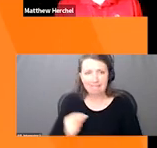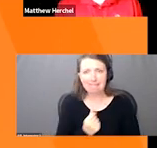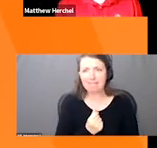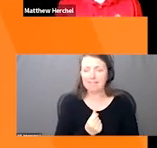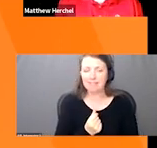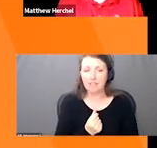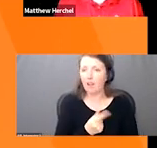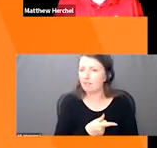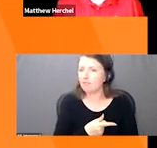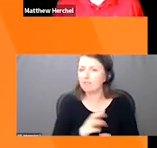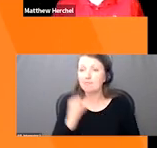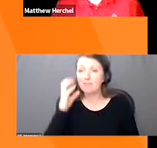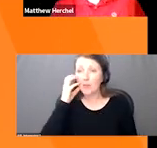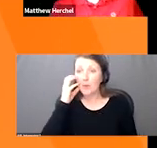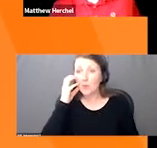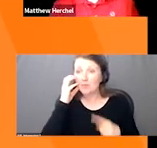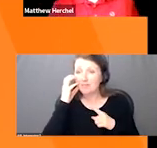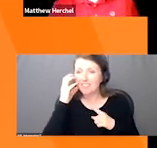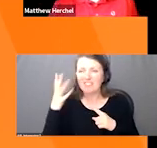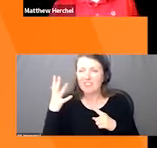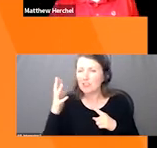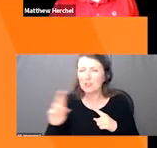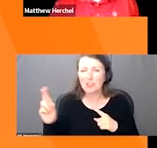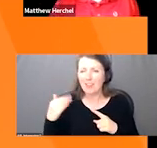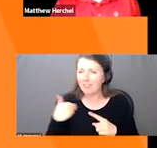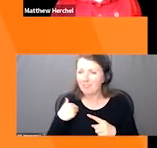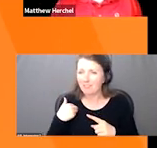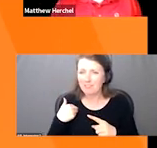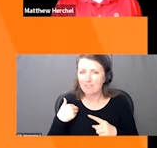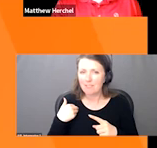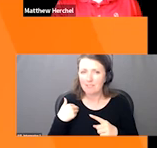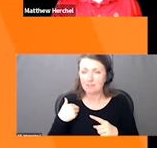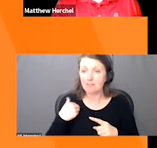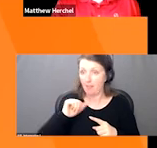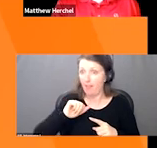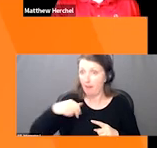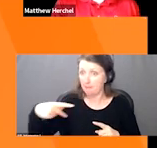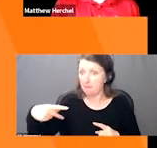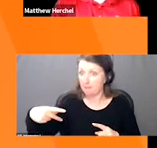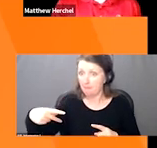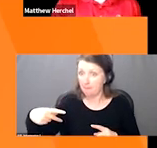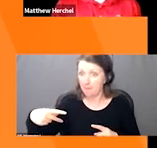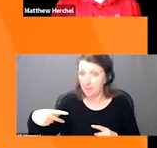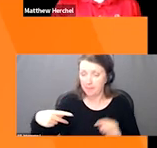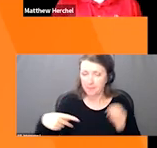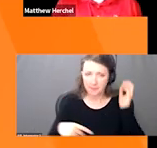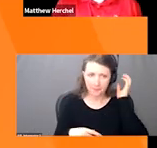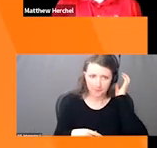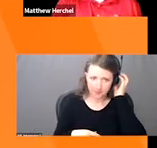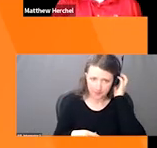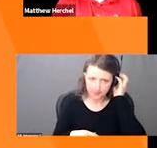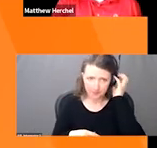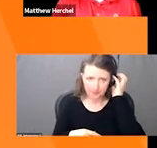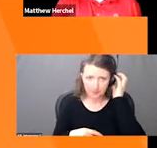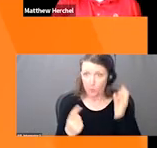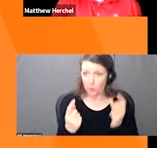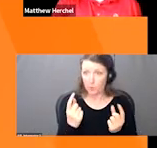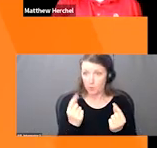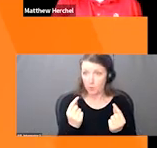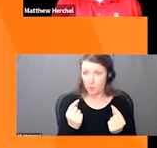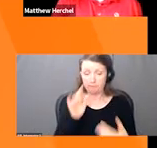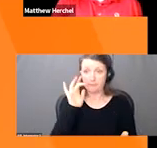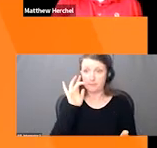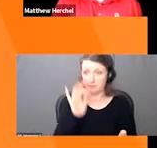phone, you've got a digital business card, which is pretty cool. So from the LinkedIn app on your